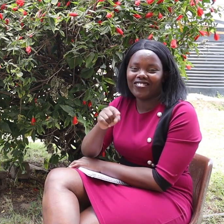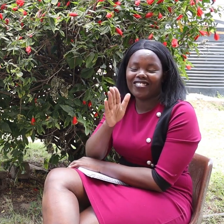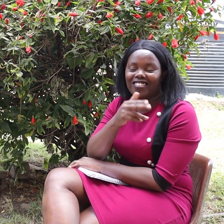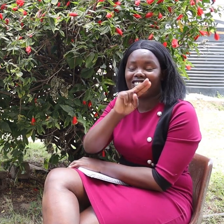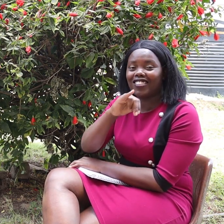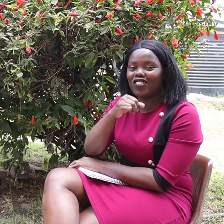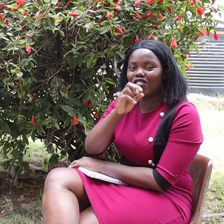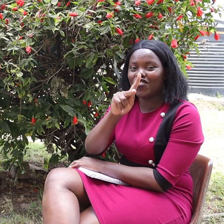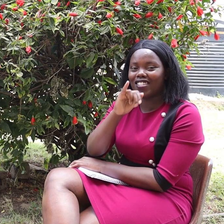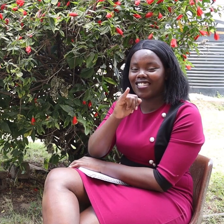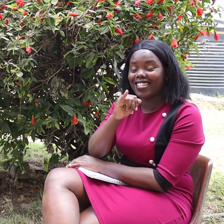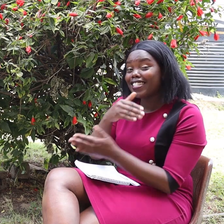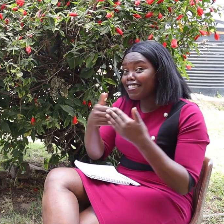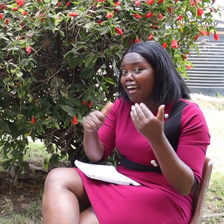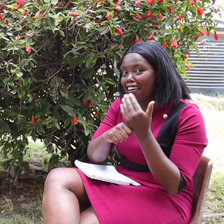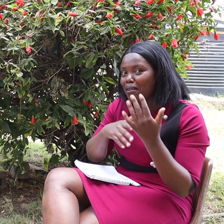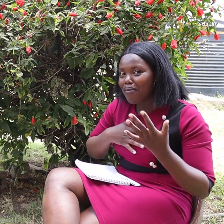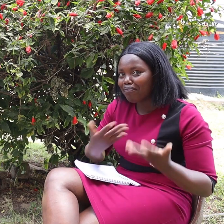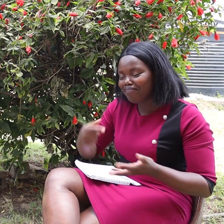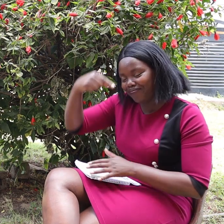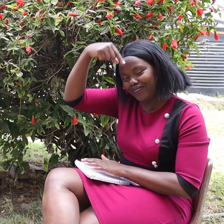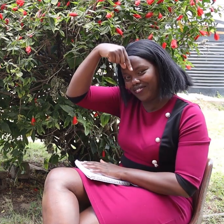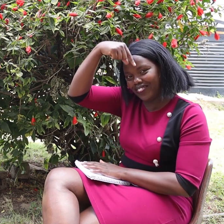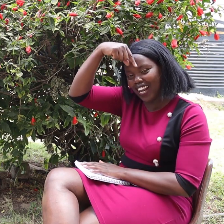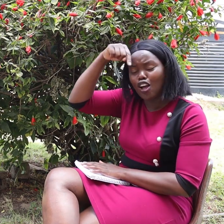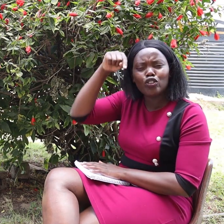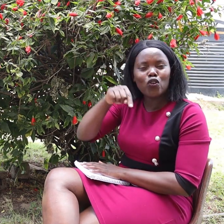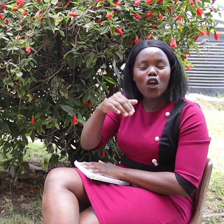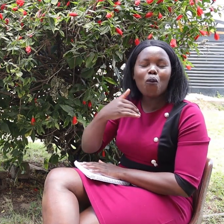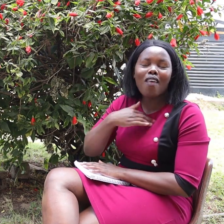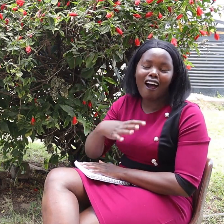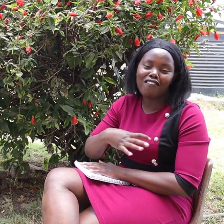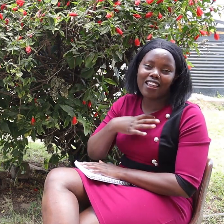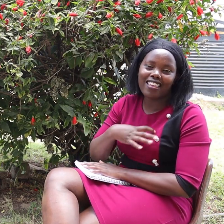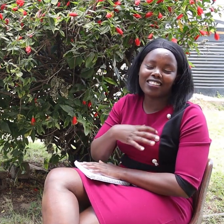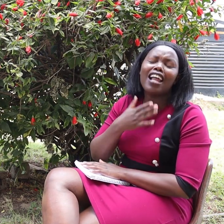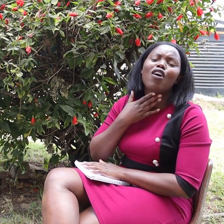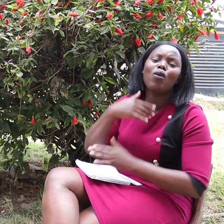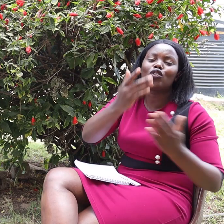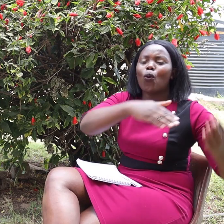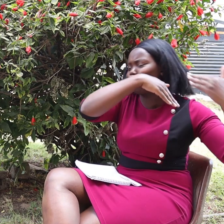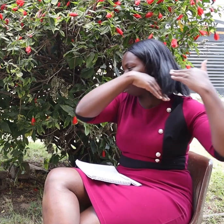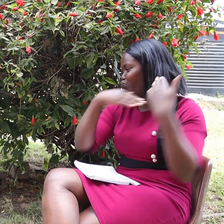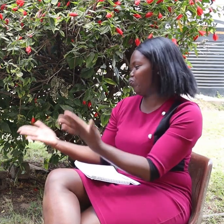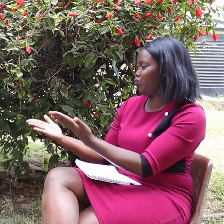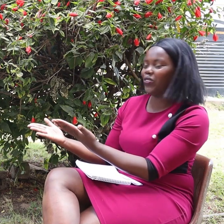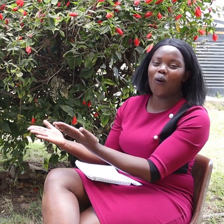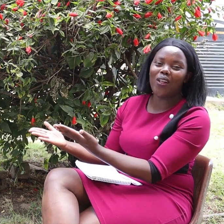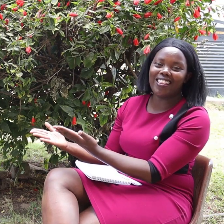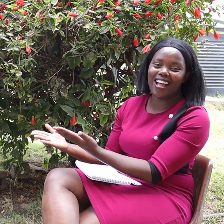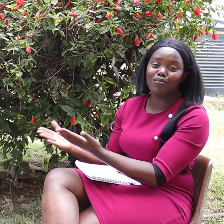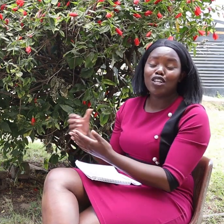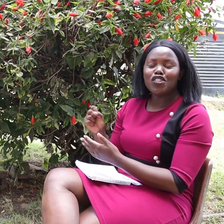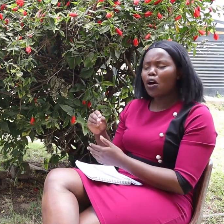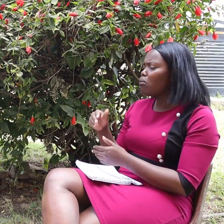Videlis Njoki, and that is my sign name. Now today we have a guest, and I want